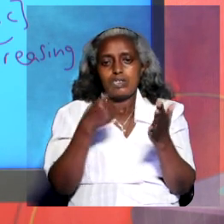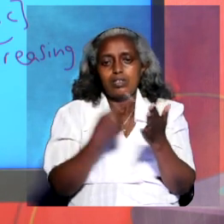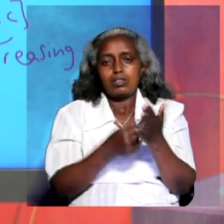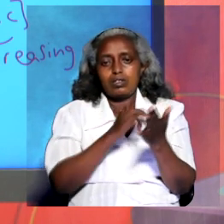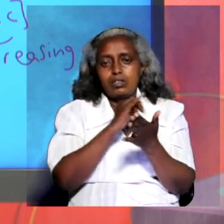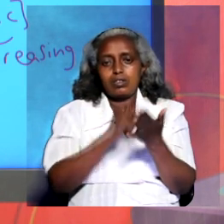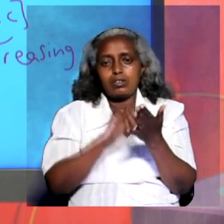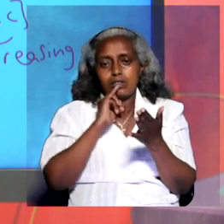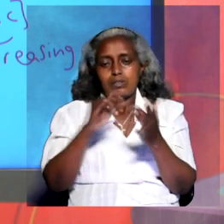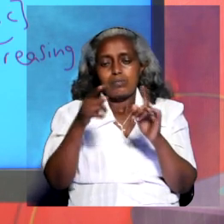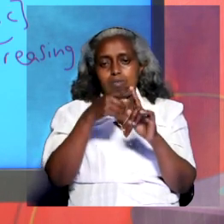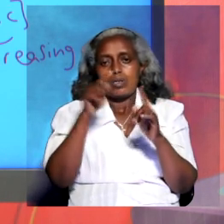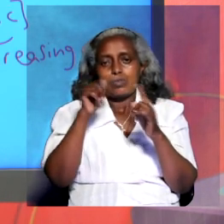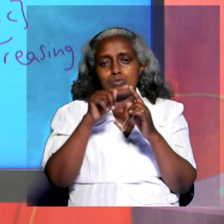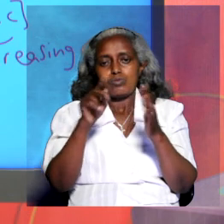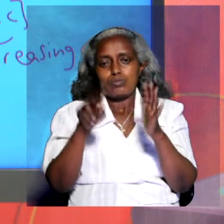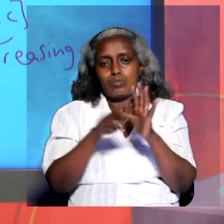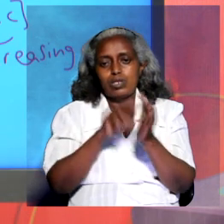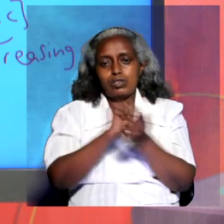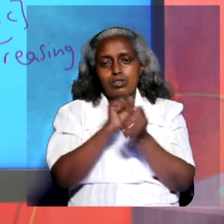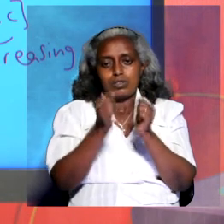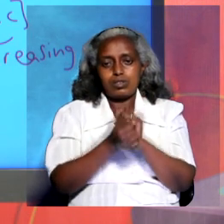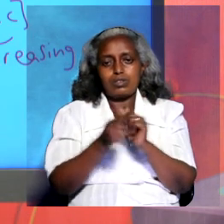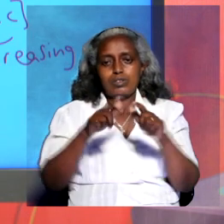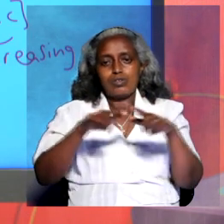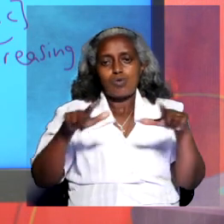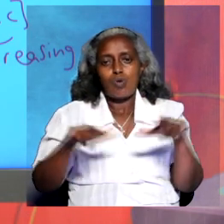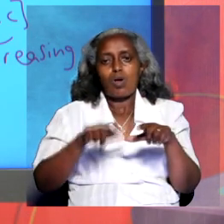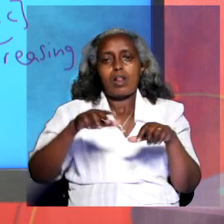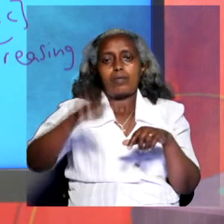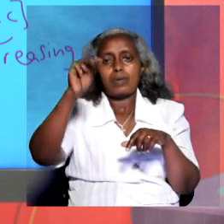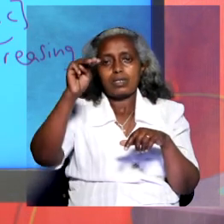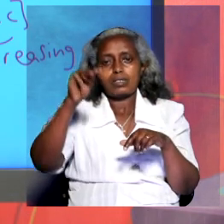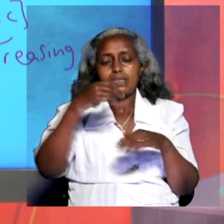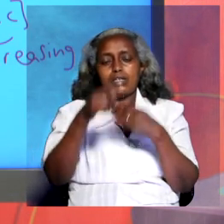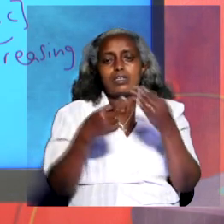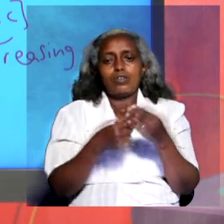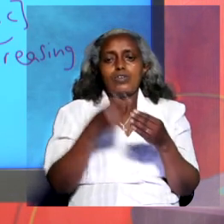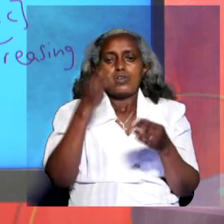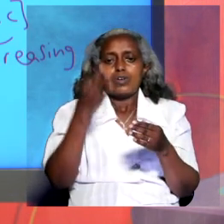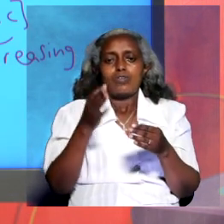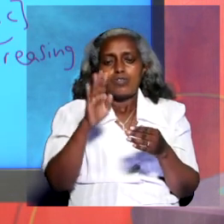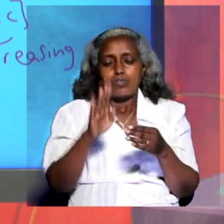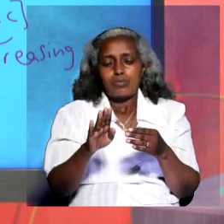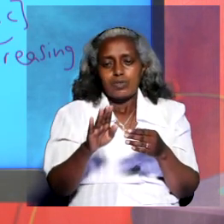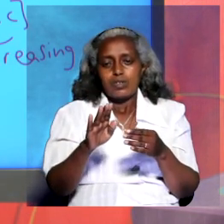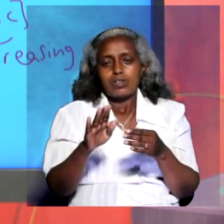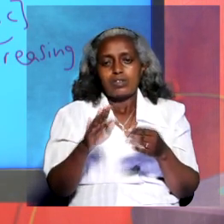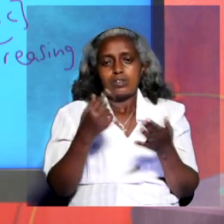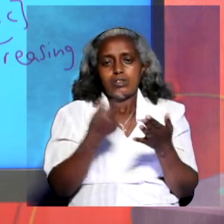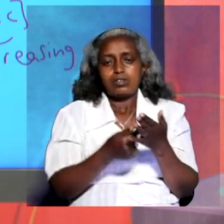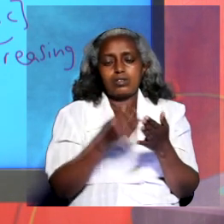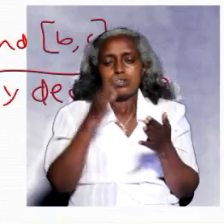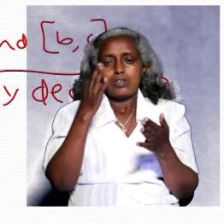is plus to minus. So this point local max. Therefore, f of b from this is